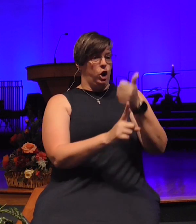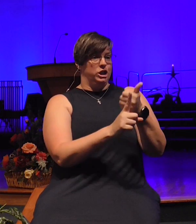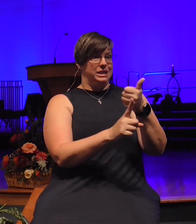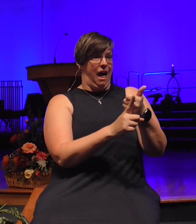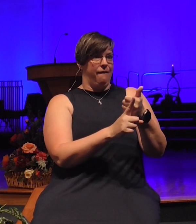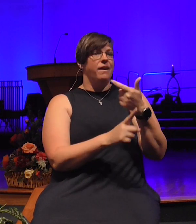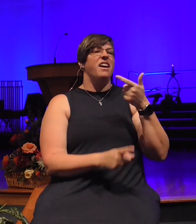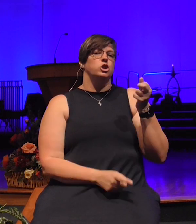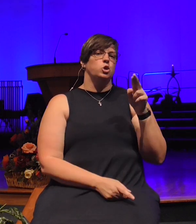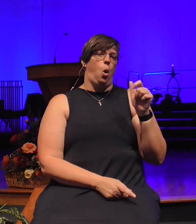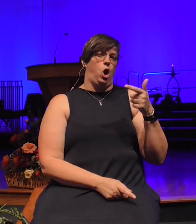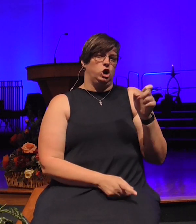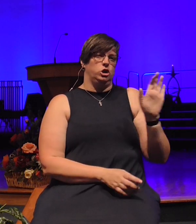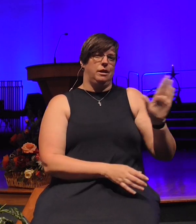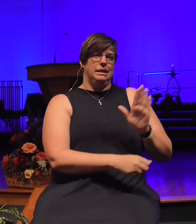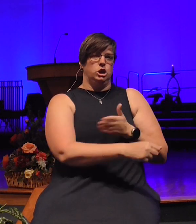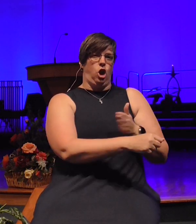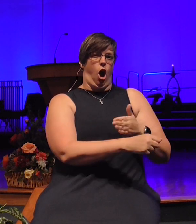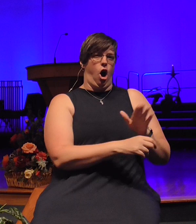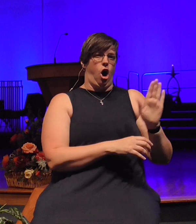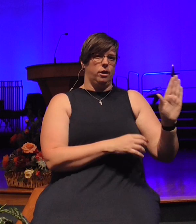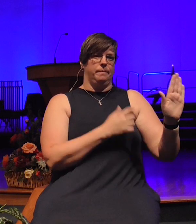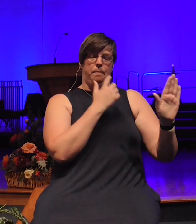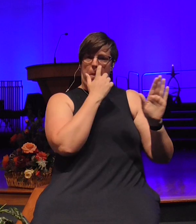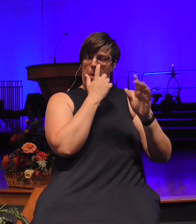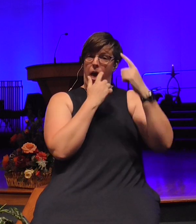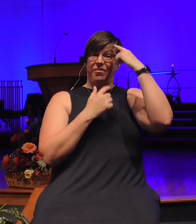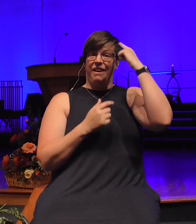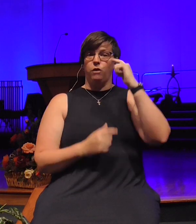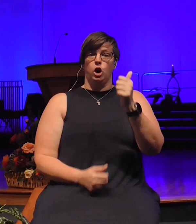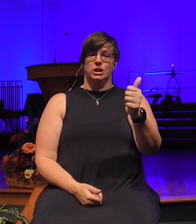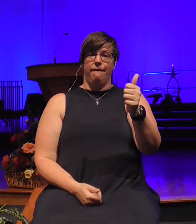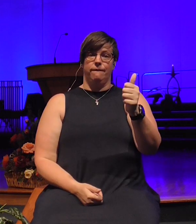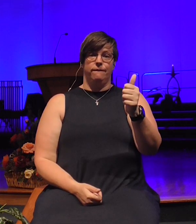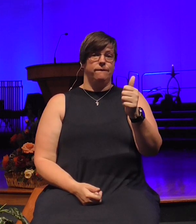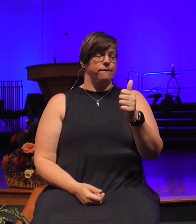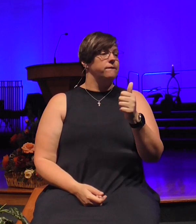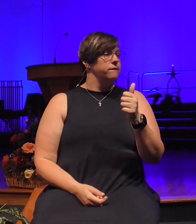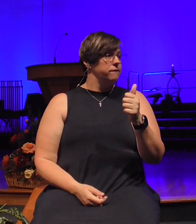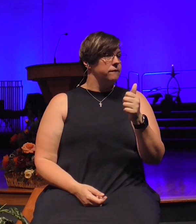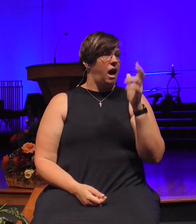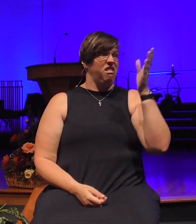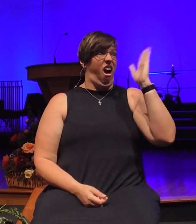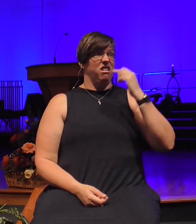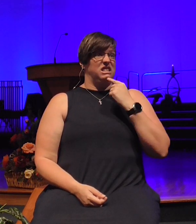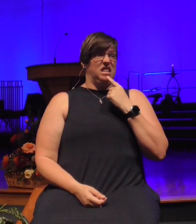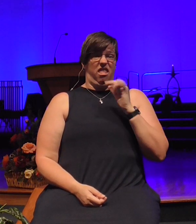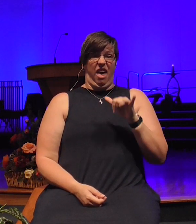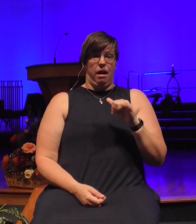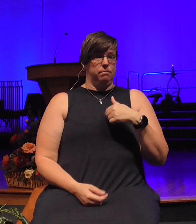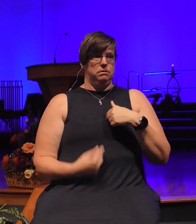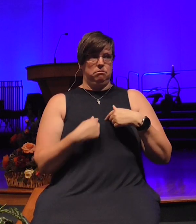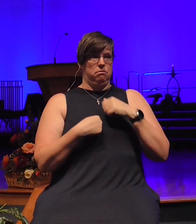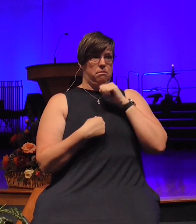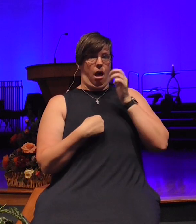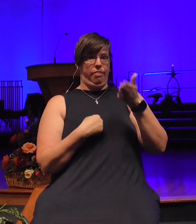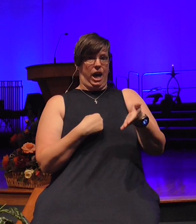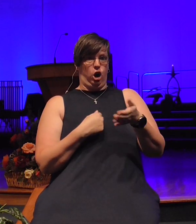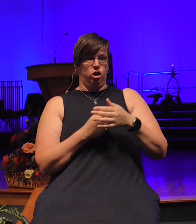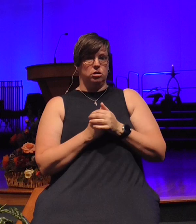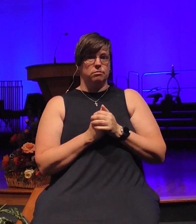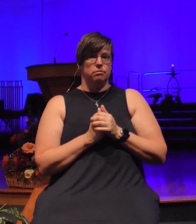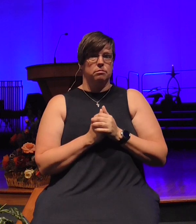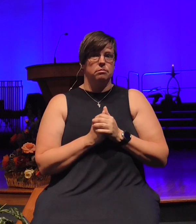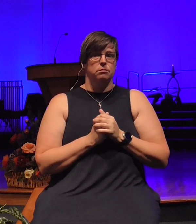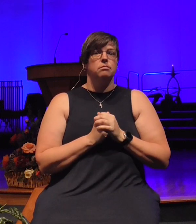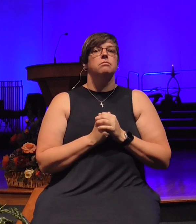A George song from the Rubber Soul album. Think for yourself, God says, because I won't be there for you.